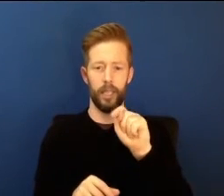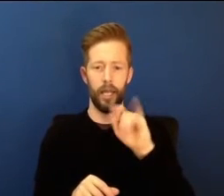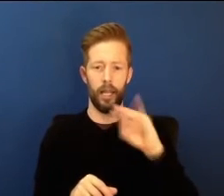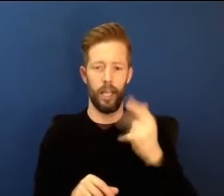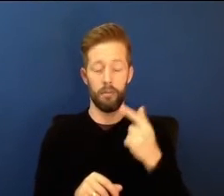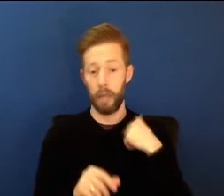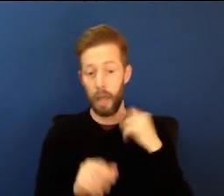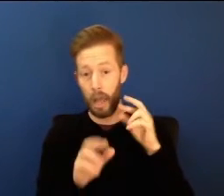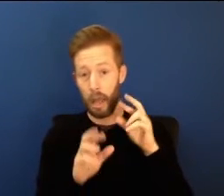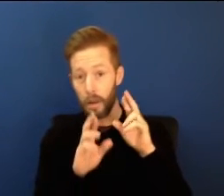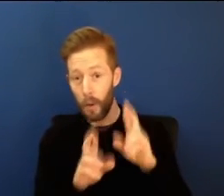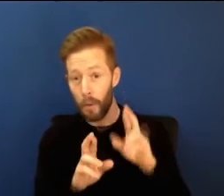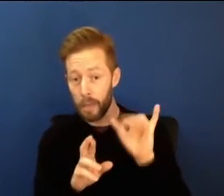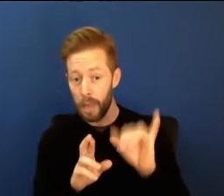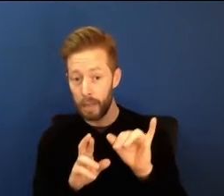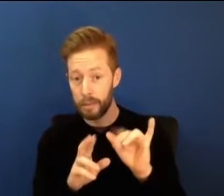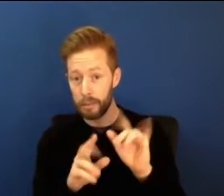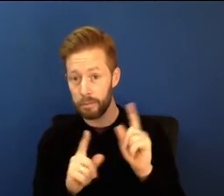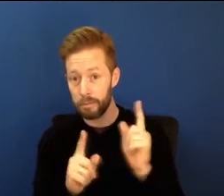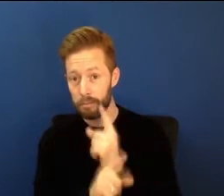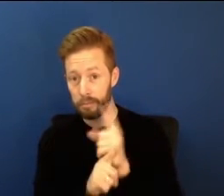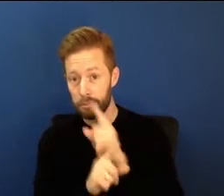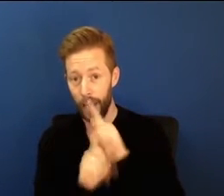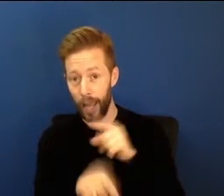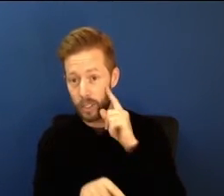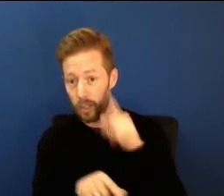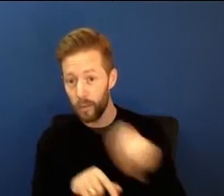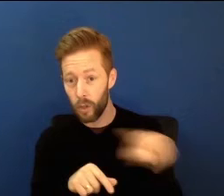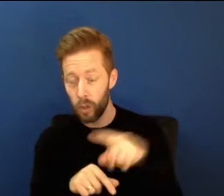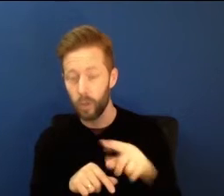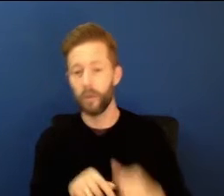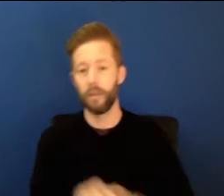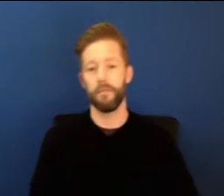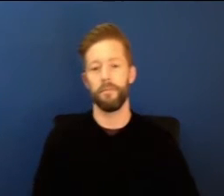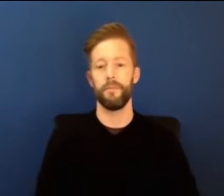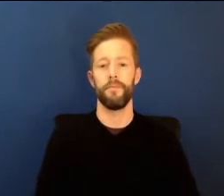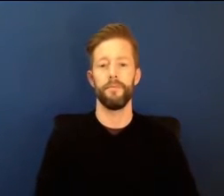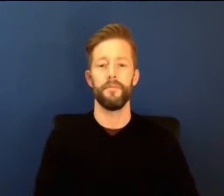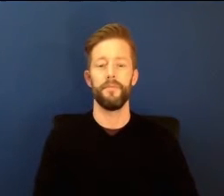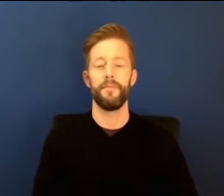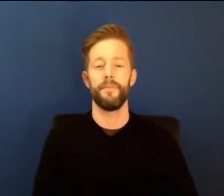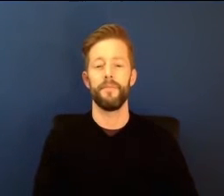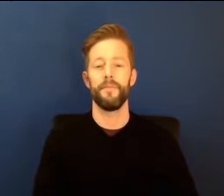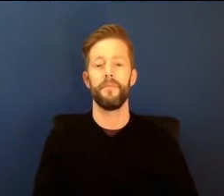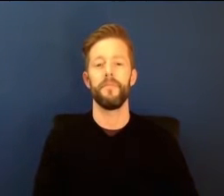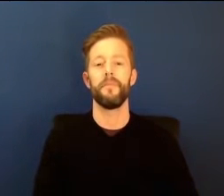setting. I hope that's a decent answer for you.